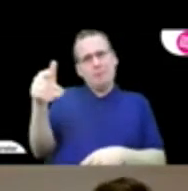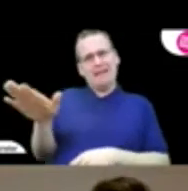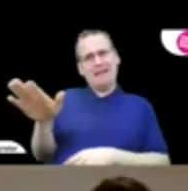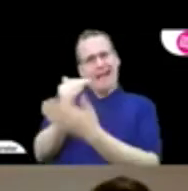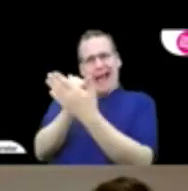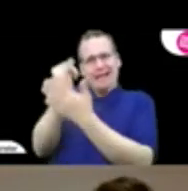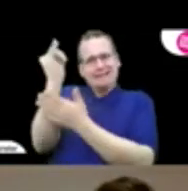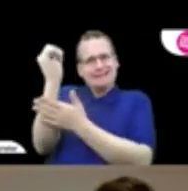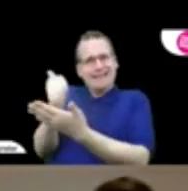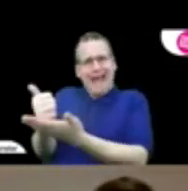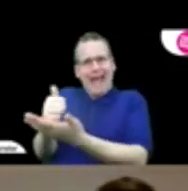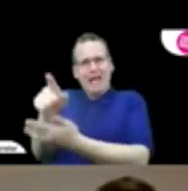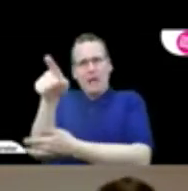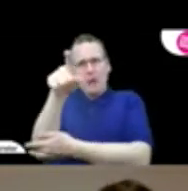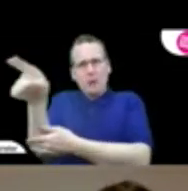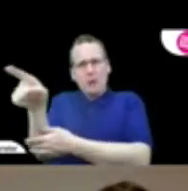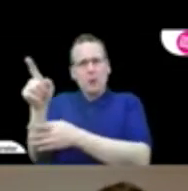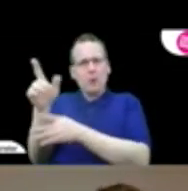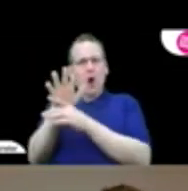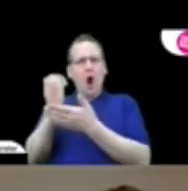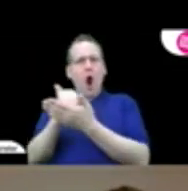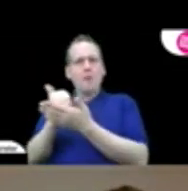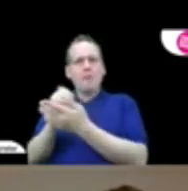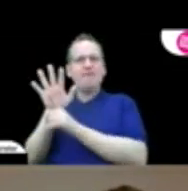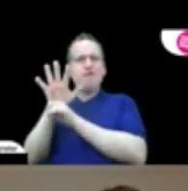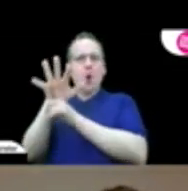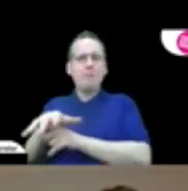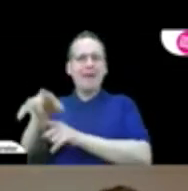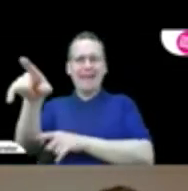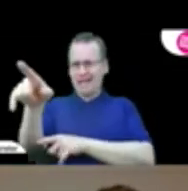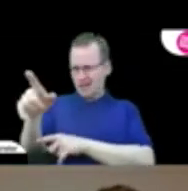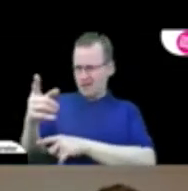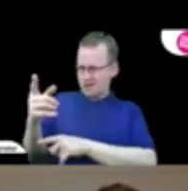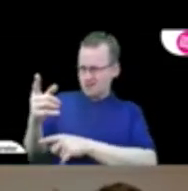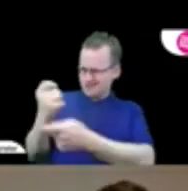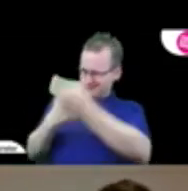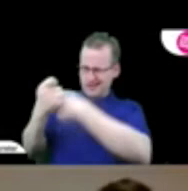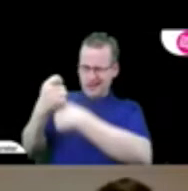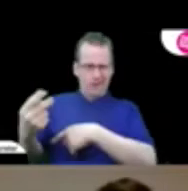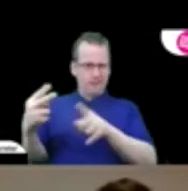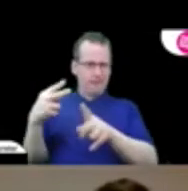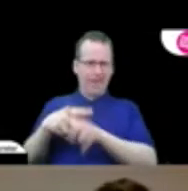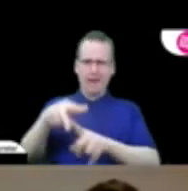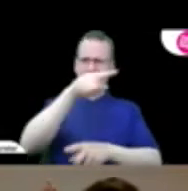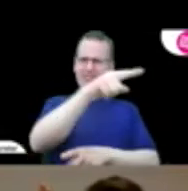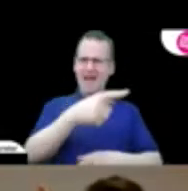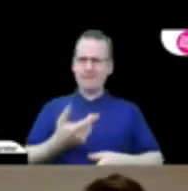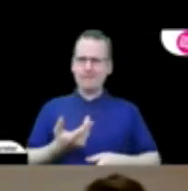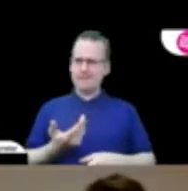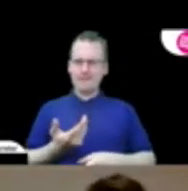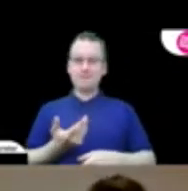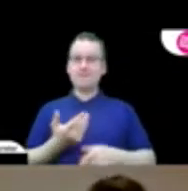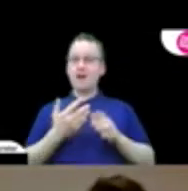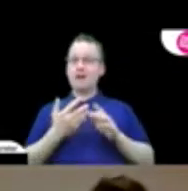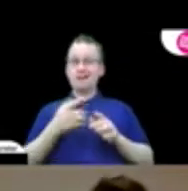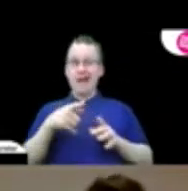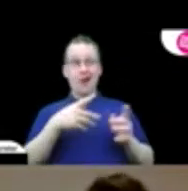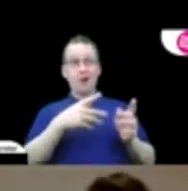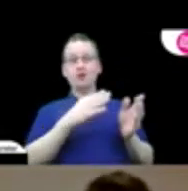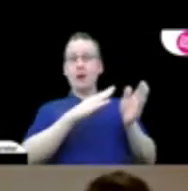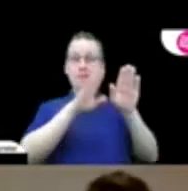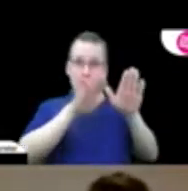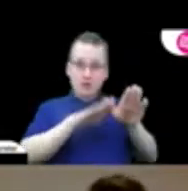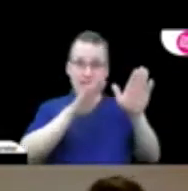anti-gay, horrendously homophobic yourselves? What's going on now? And because now Muslims and immigrants